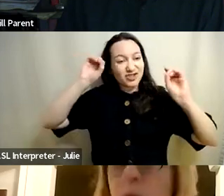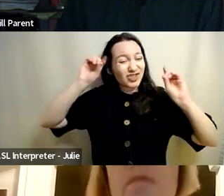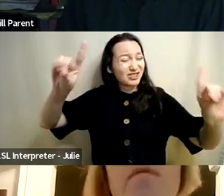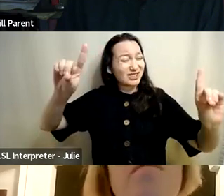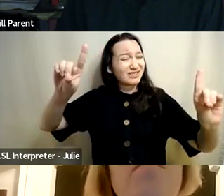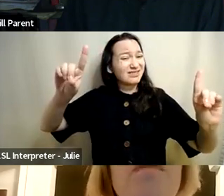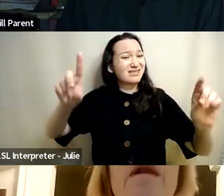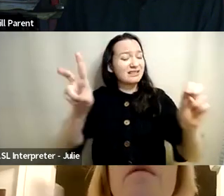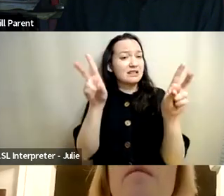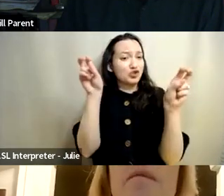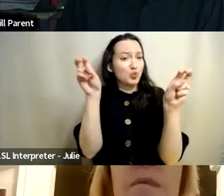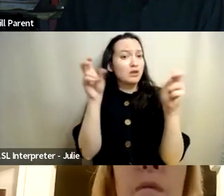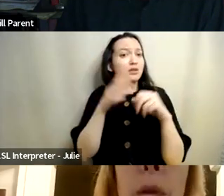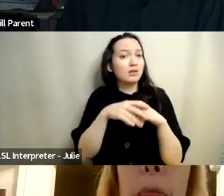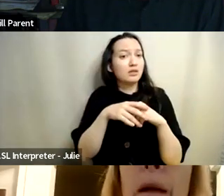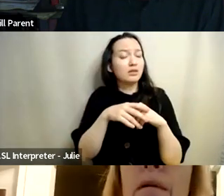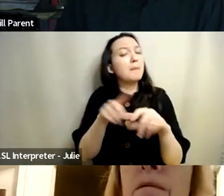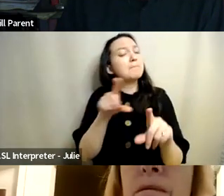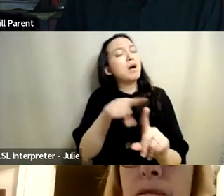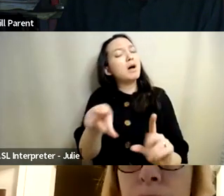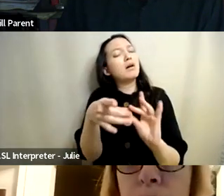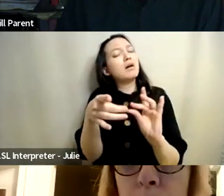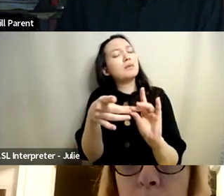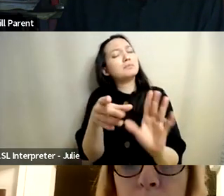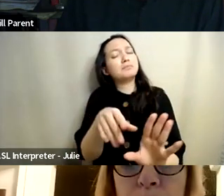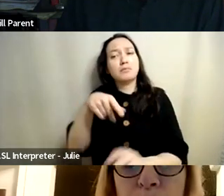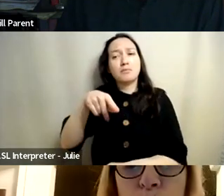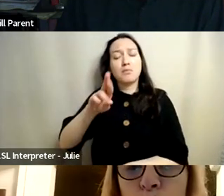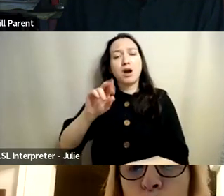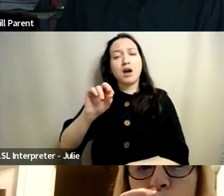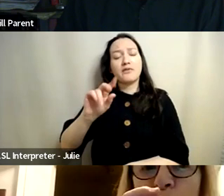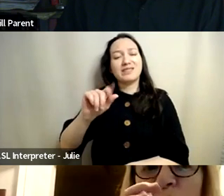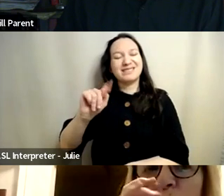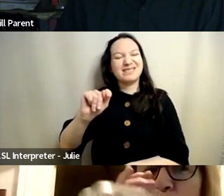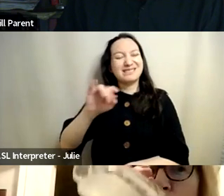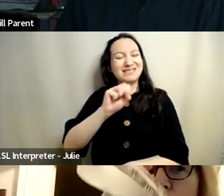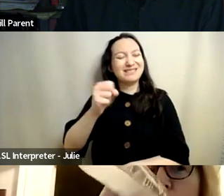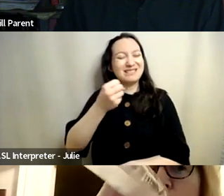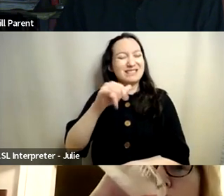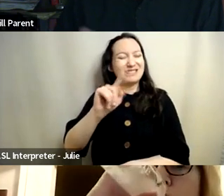issue. And but by the way, you know, Providence St. John's